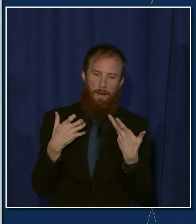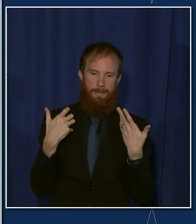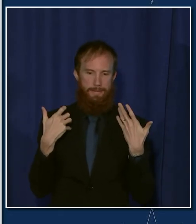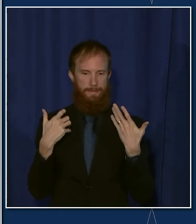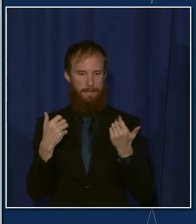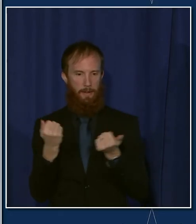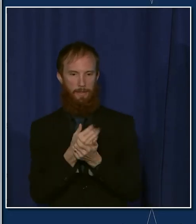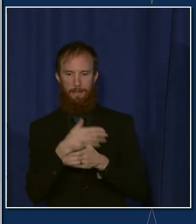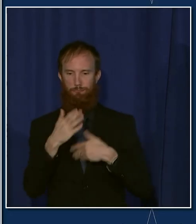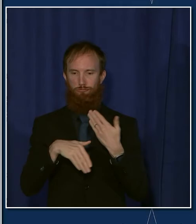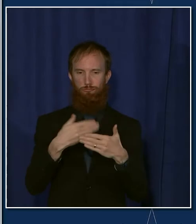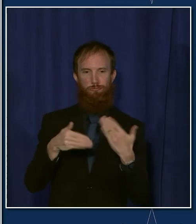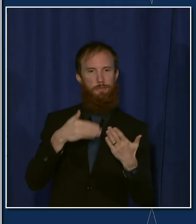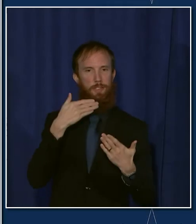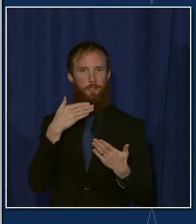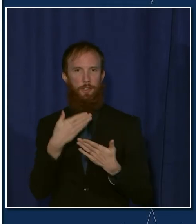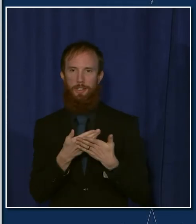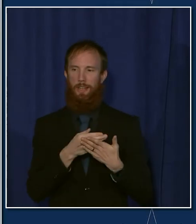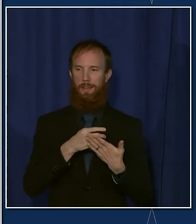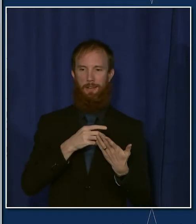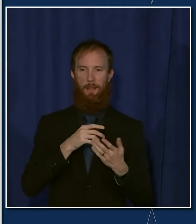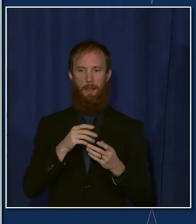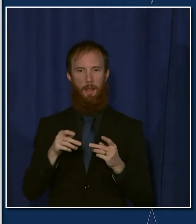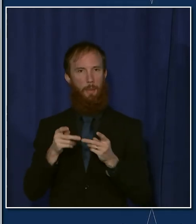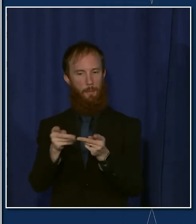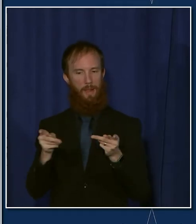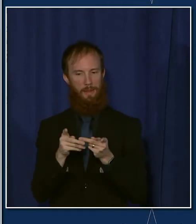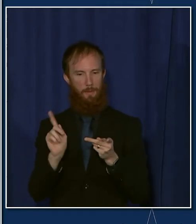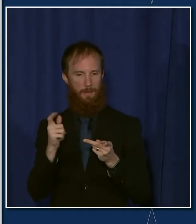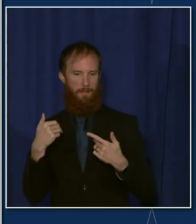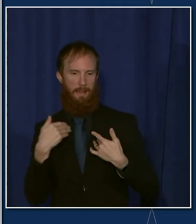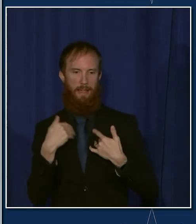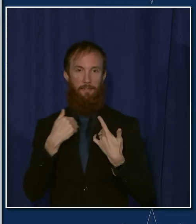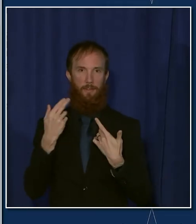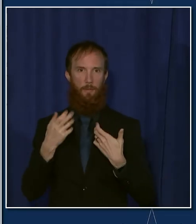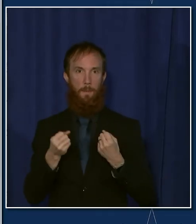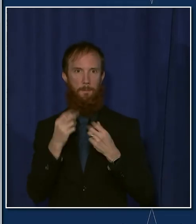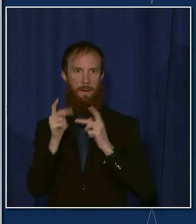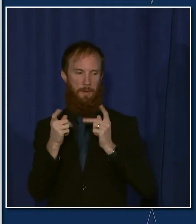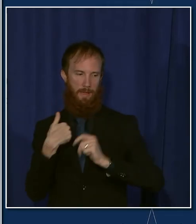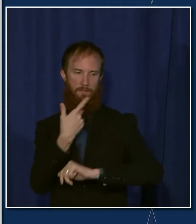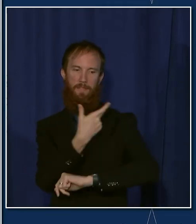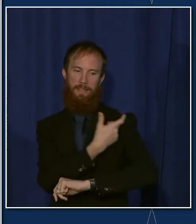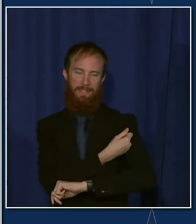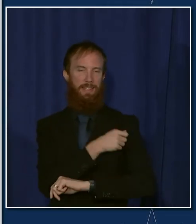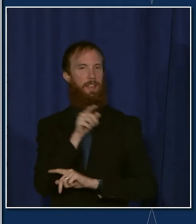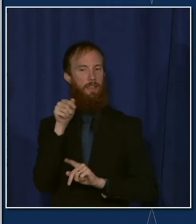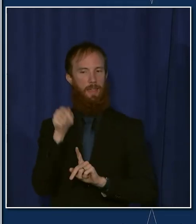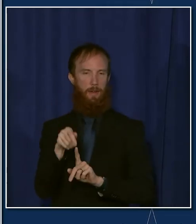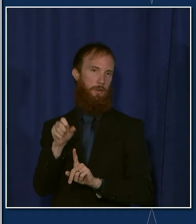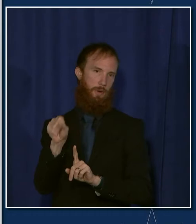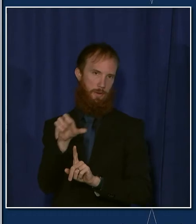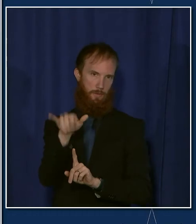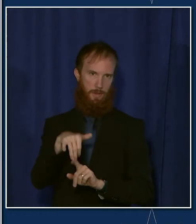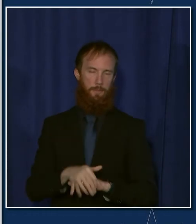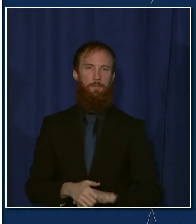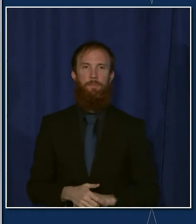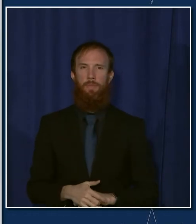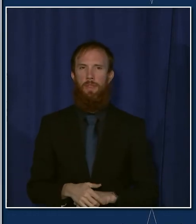and highly vaccinated settings are going to be the safest settings to do that in. And then could I just ask